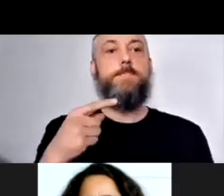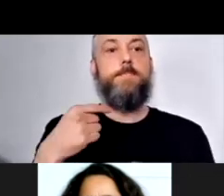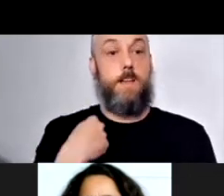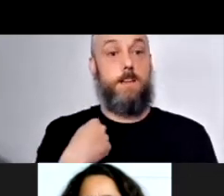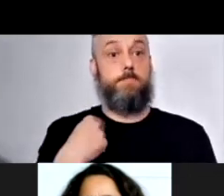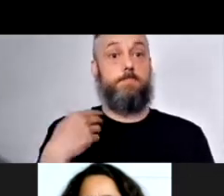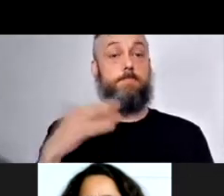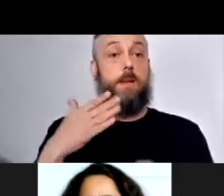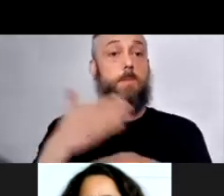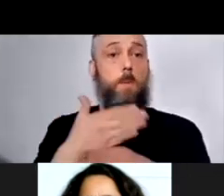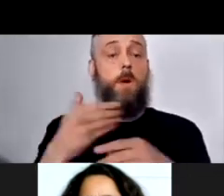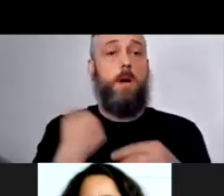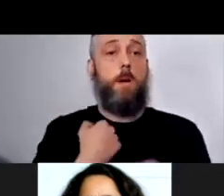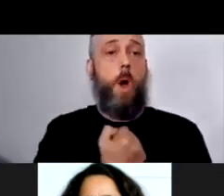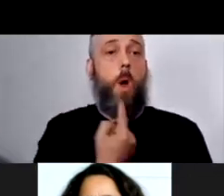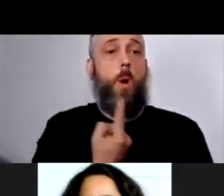Great.